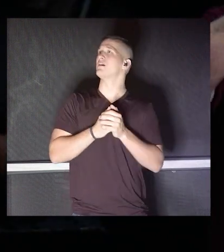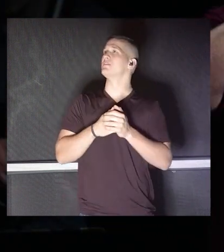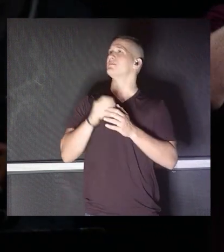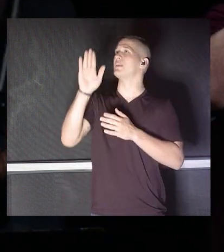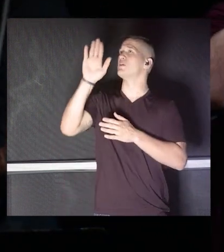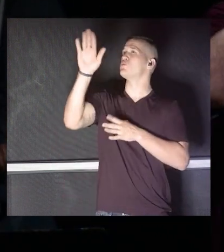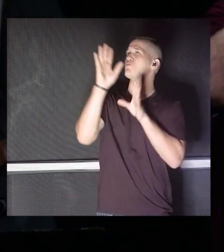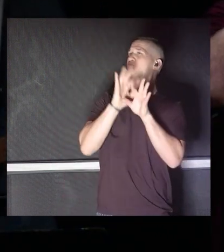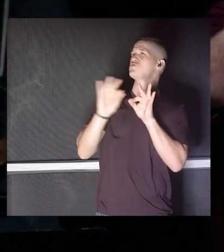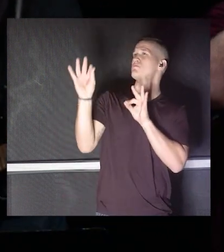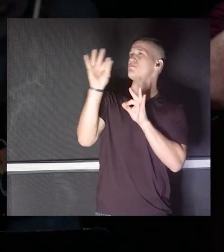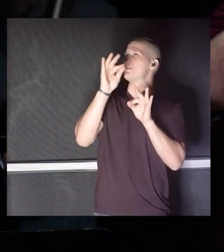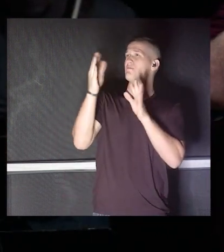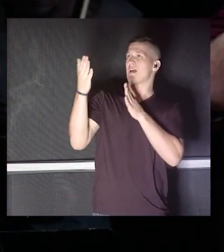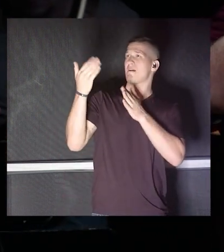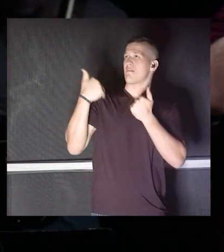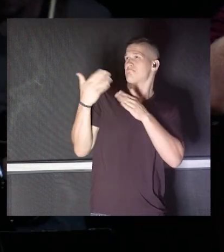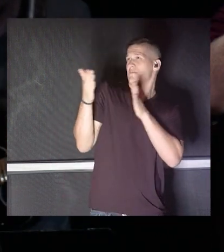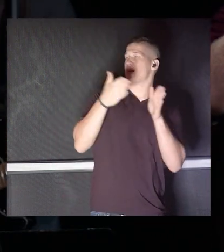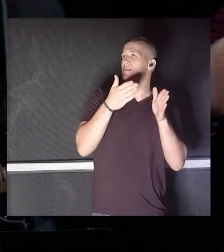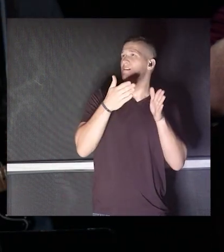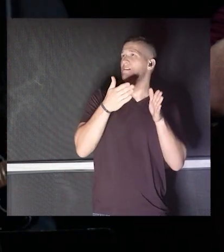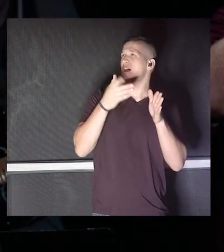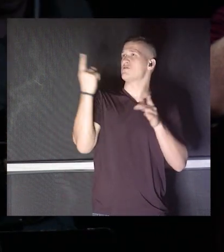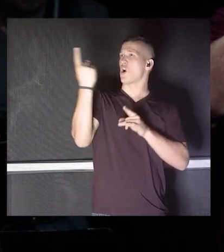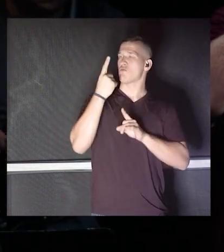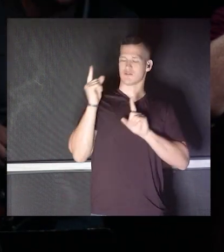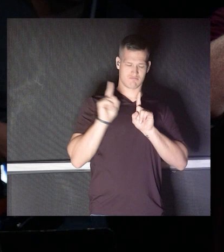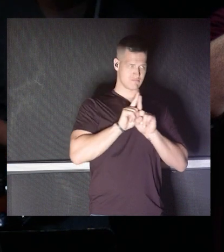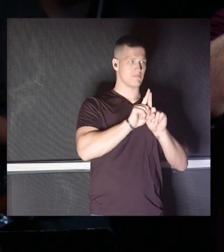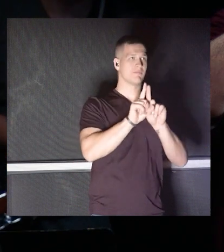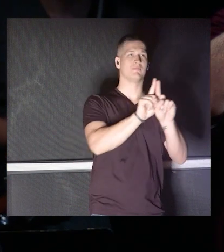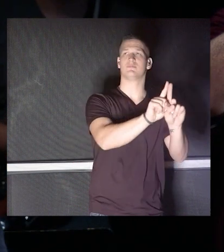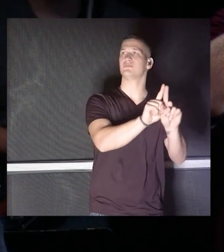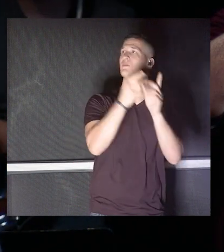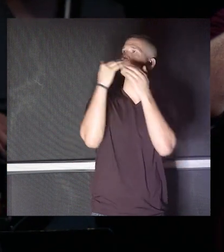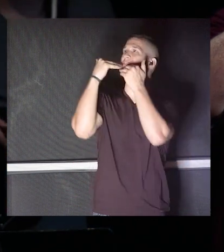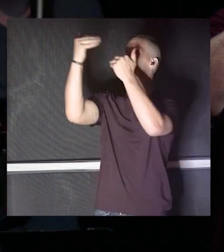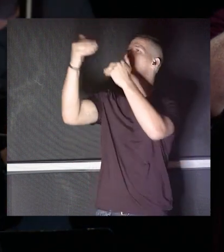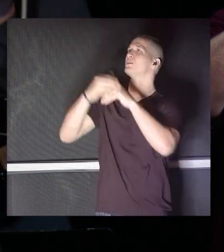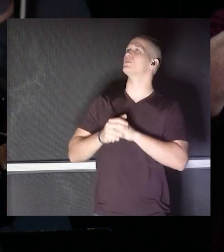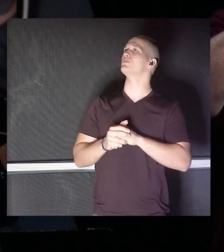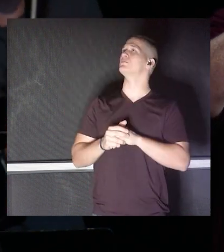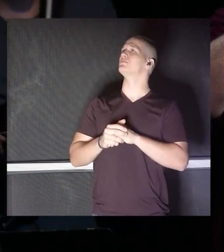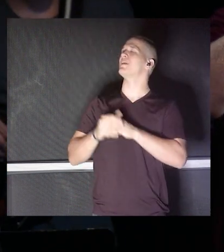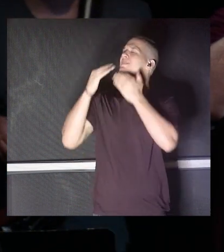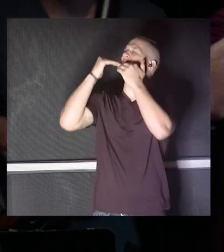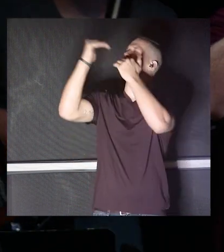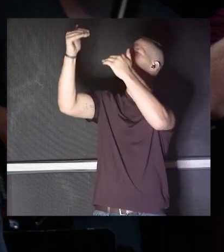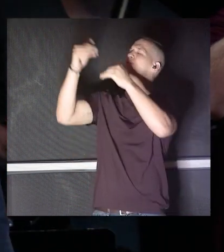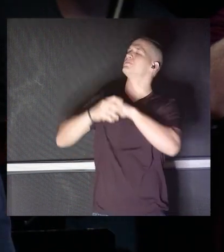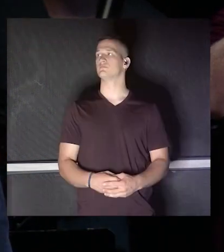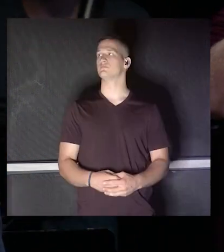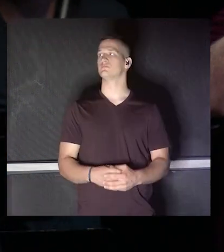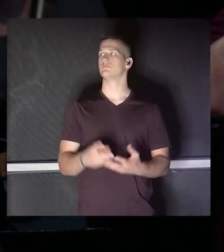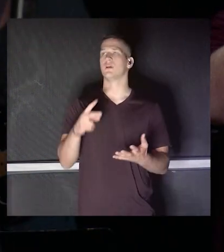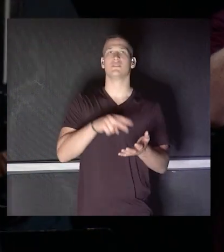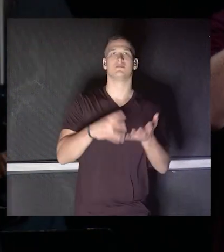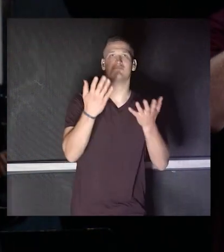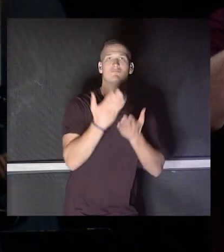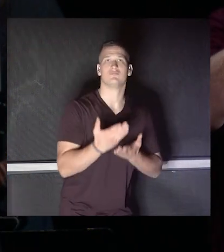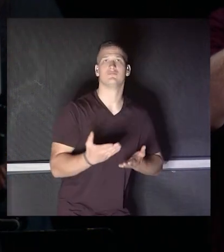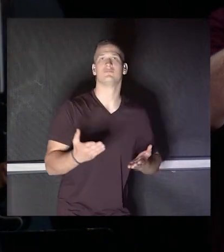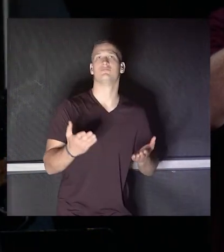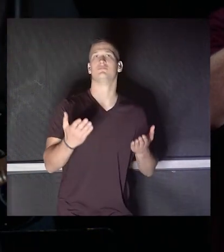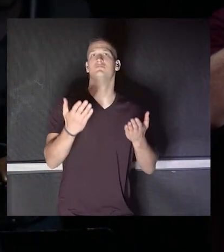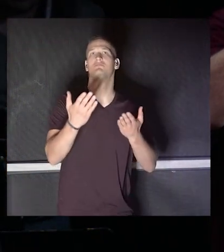through, Father God, we know that you make a way, that your presence, that your spirit makes a way, Father. And it's with us at all